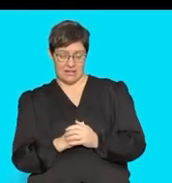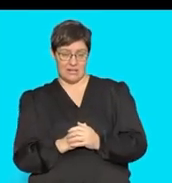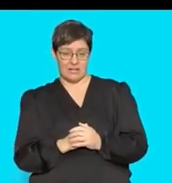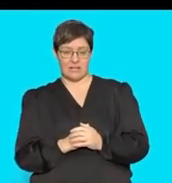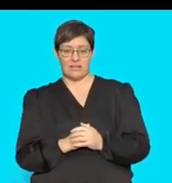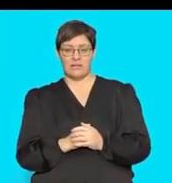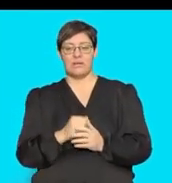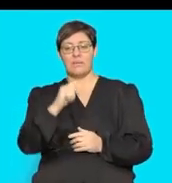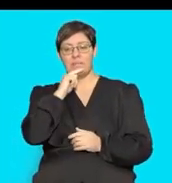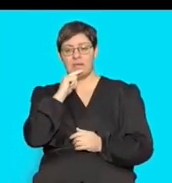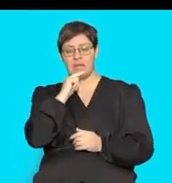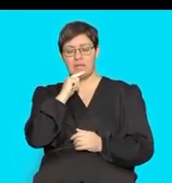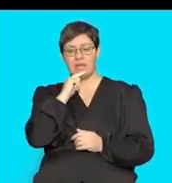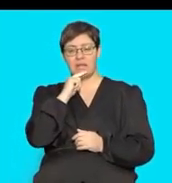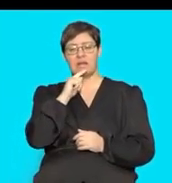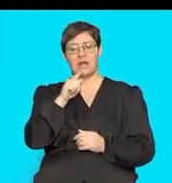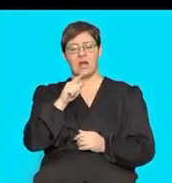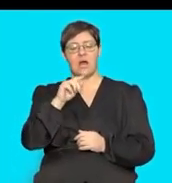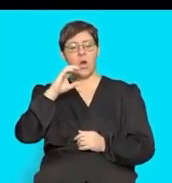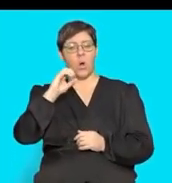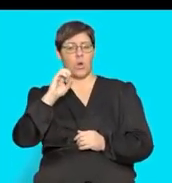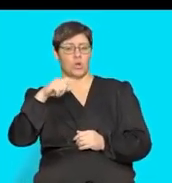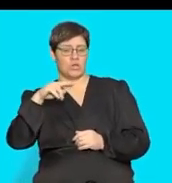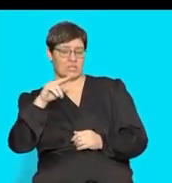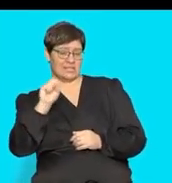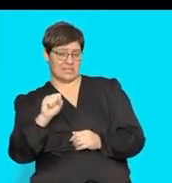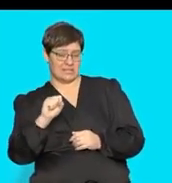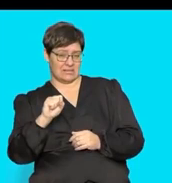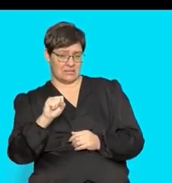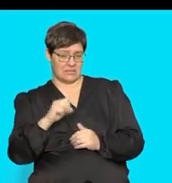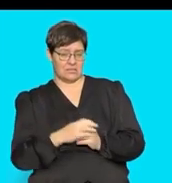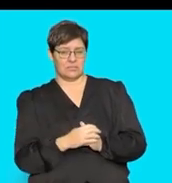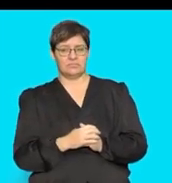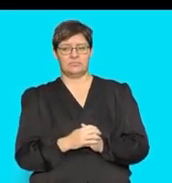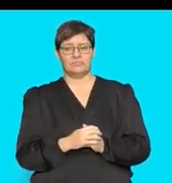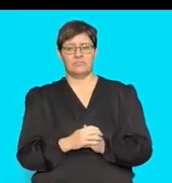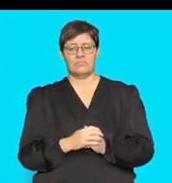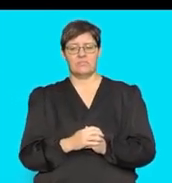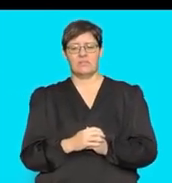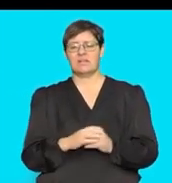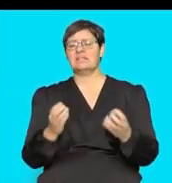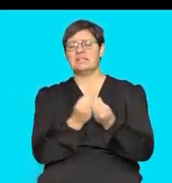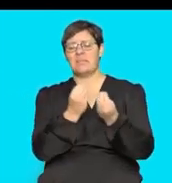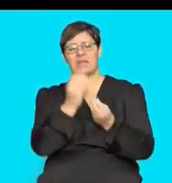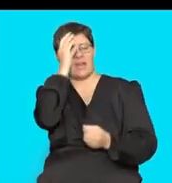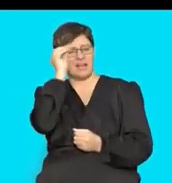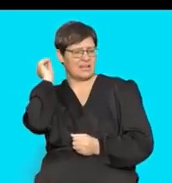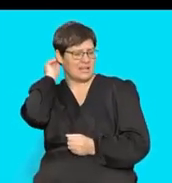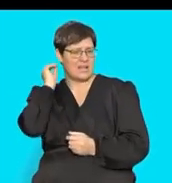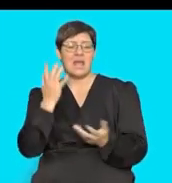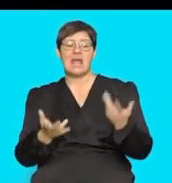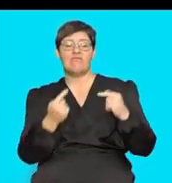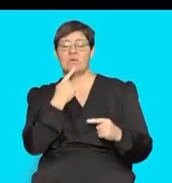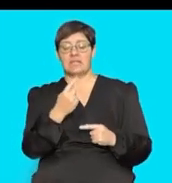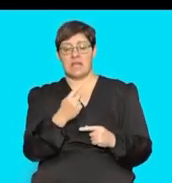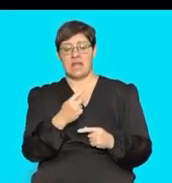angle B would be an obtuse angle. So we need to account for it. And just something to note as well, if